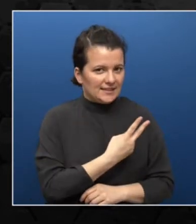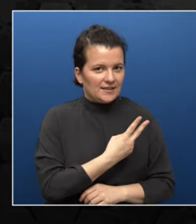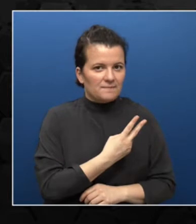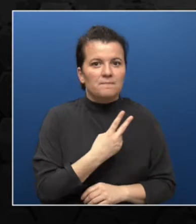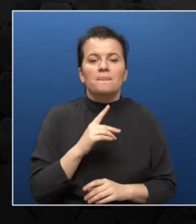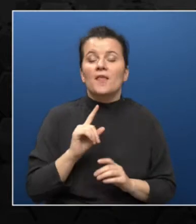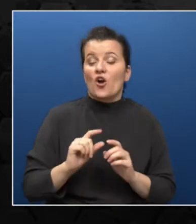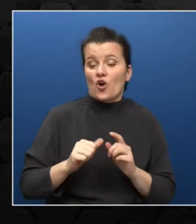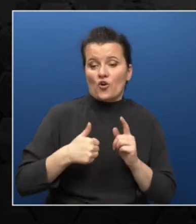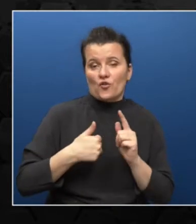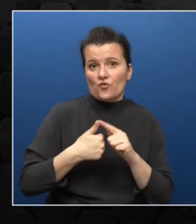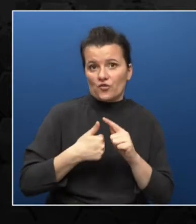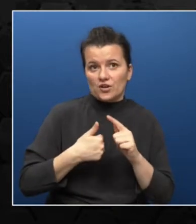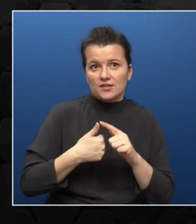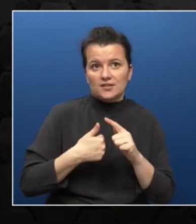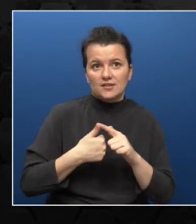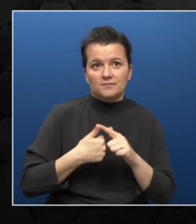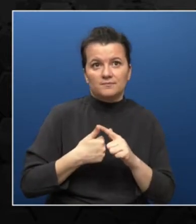create